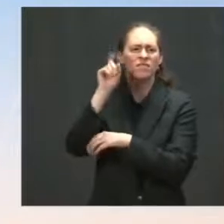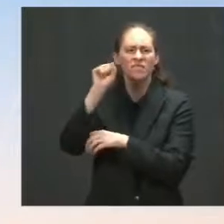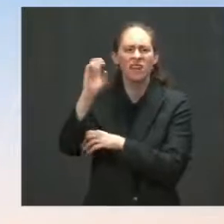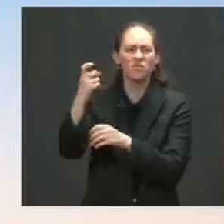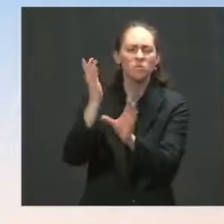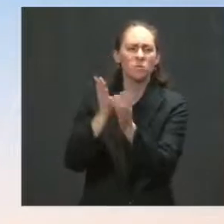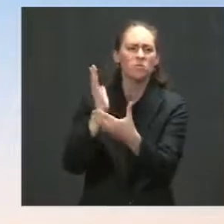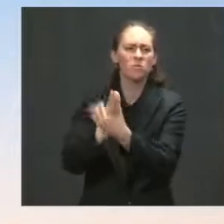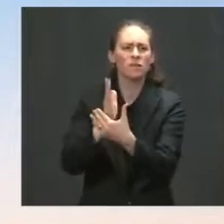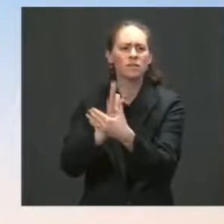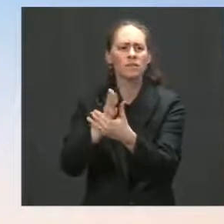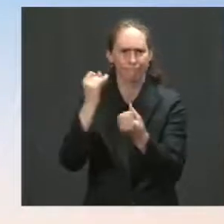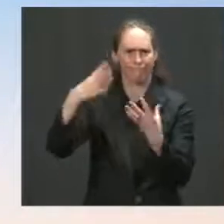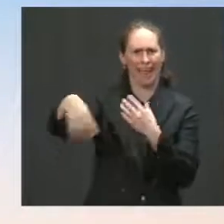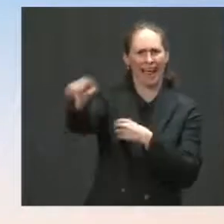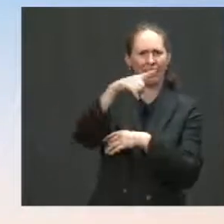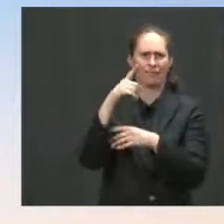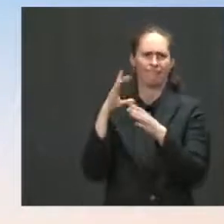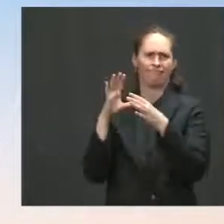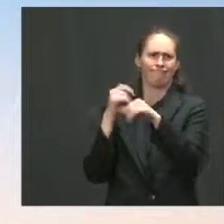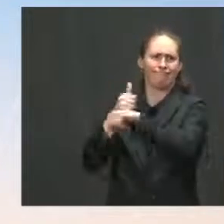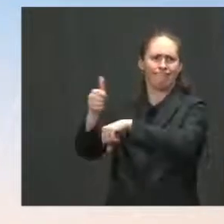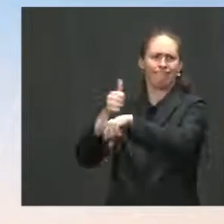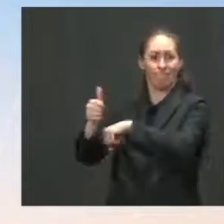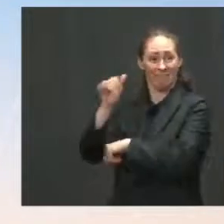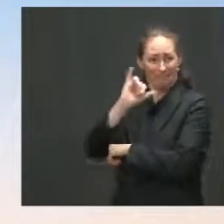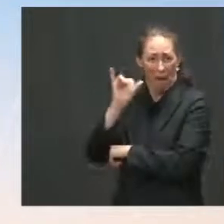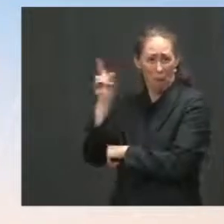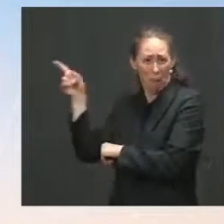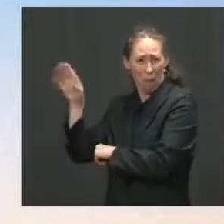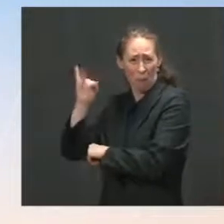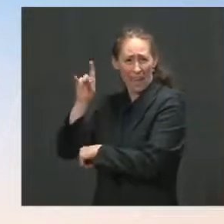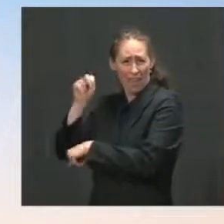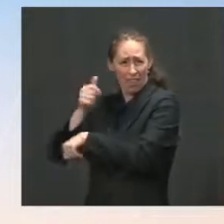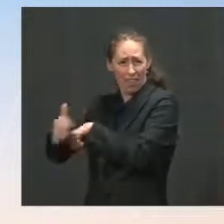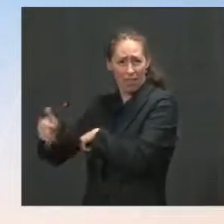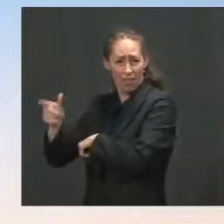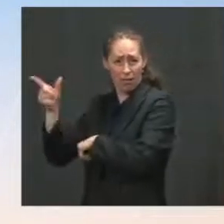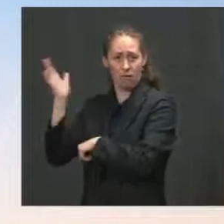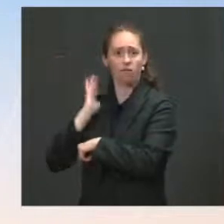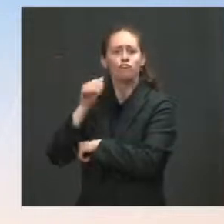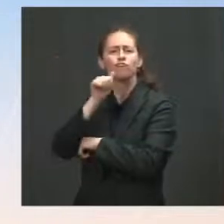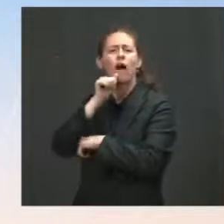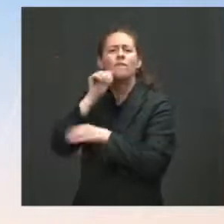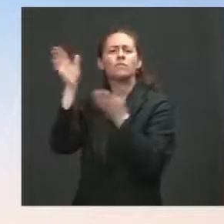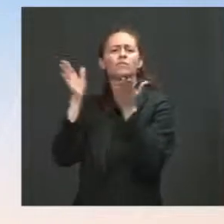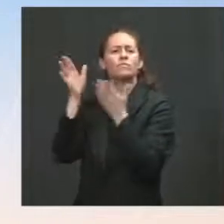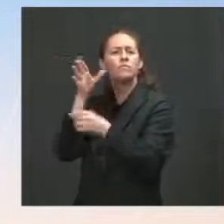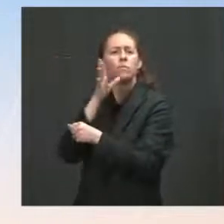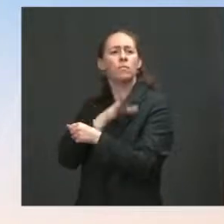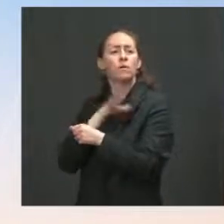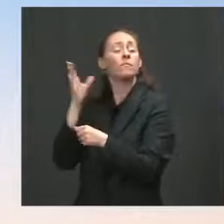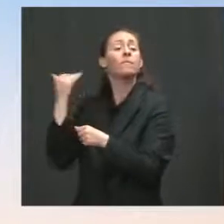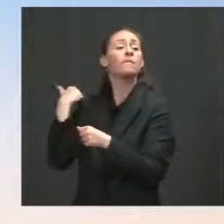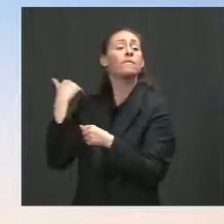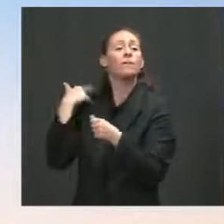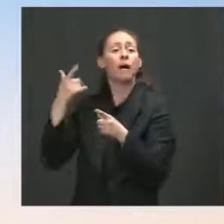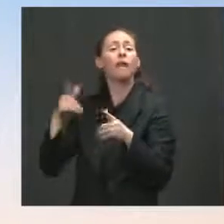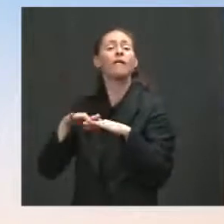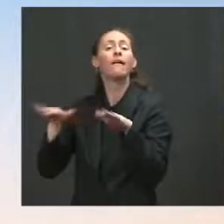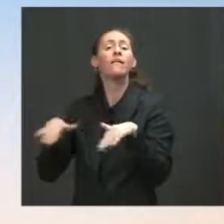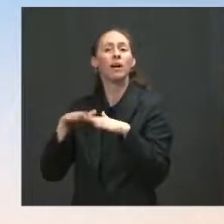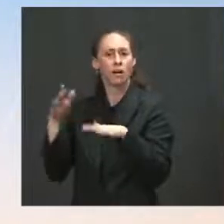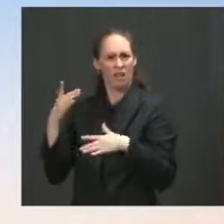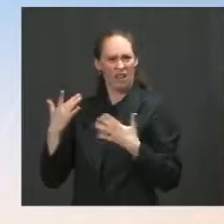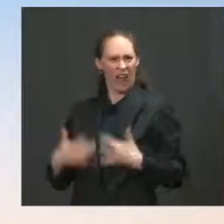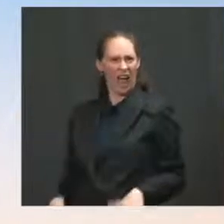President Biden was accused by female Secret Service agents of skinny dipping in front of them, offending them, according to former Washington